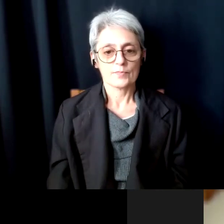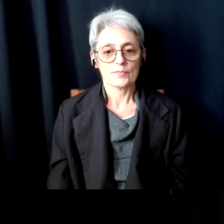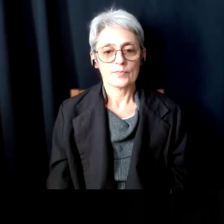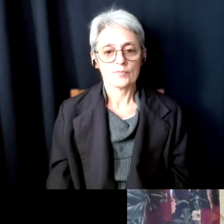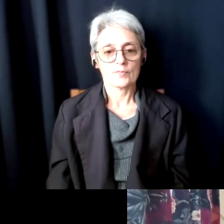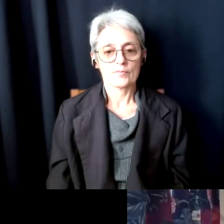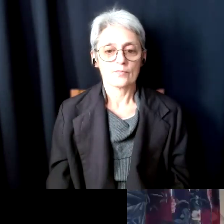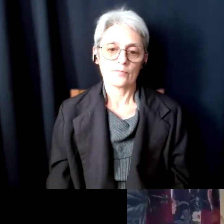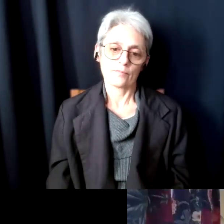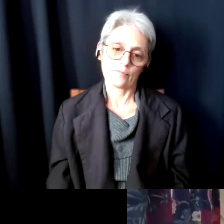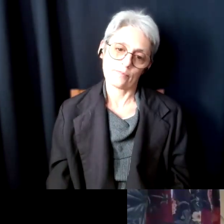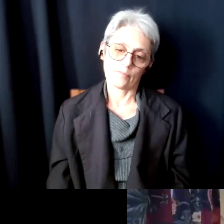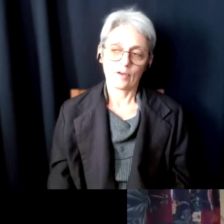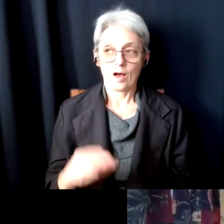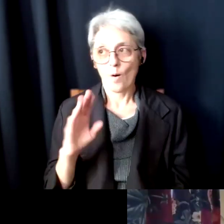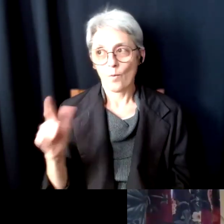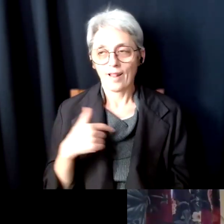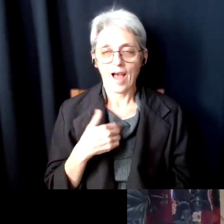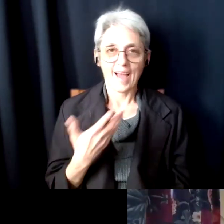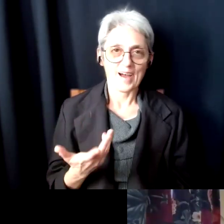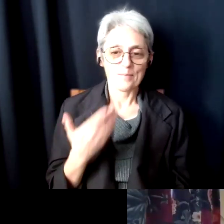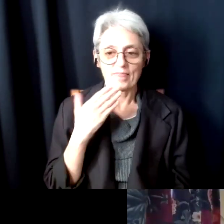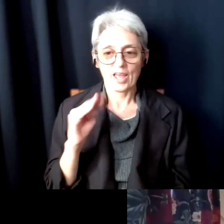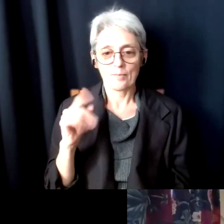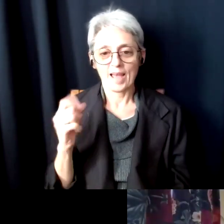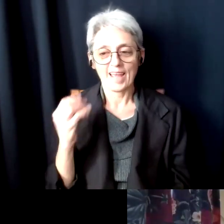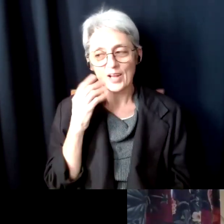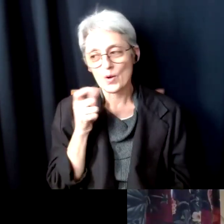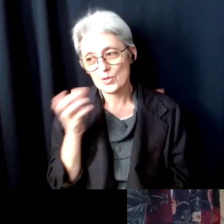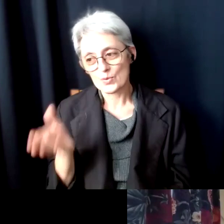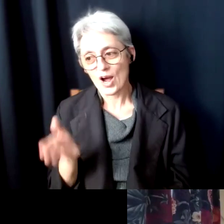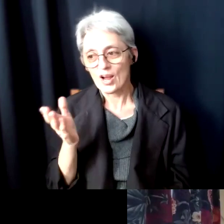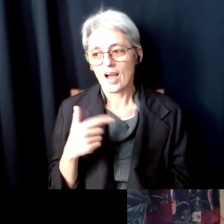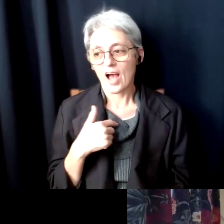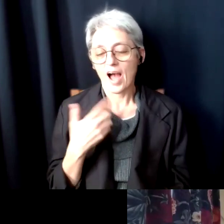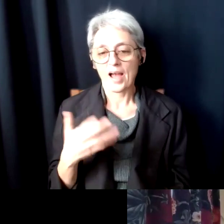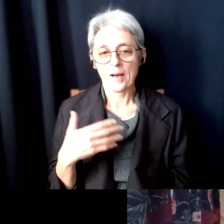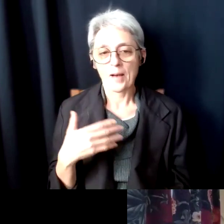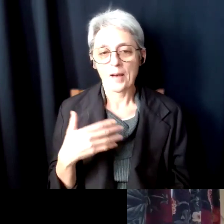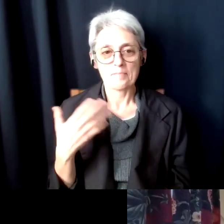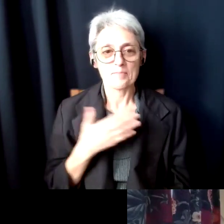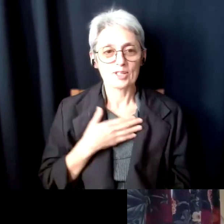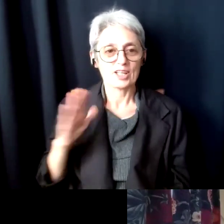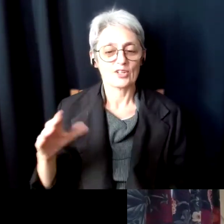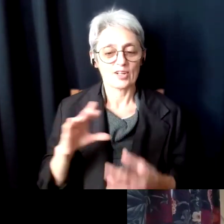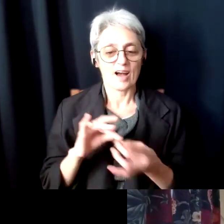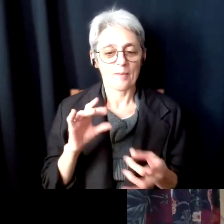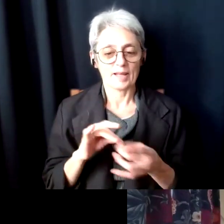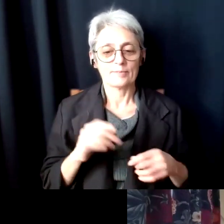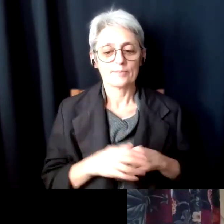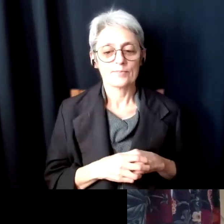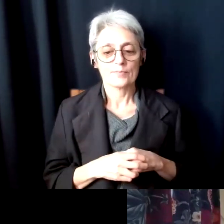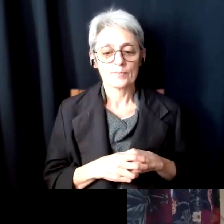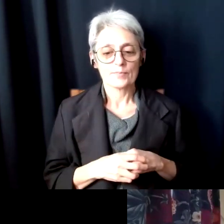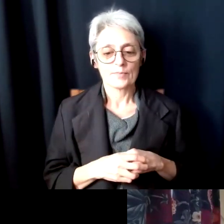Oh, well, I thank you, Maggie. I know who you are, and I appreciate that comment. And I'll just say,